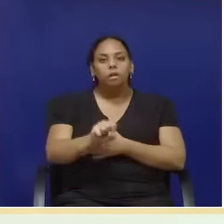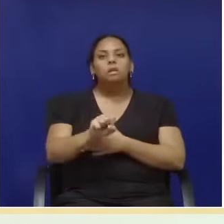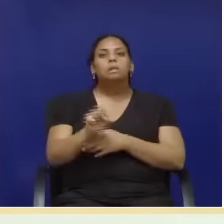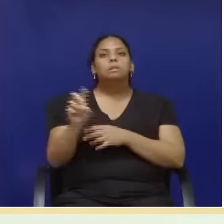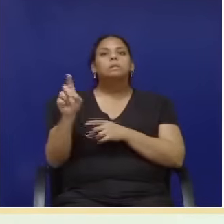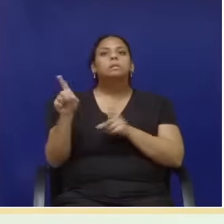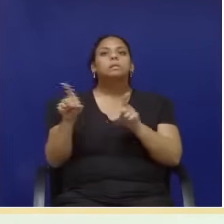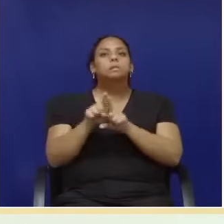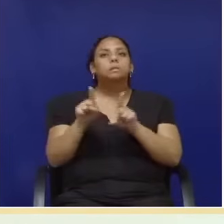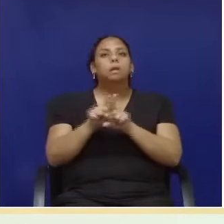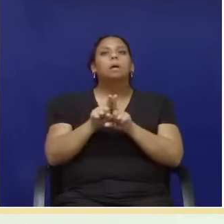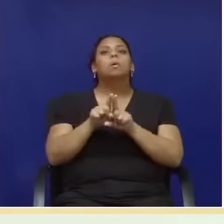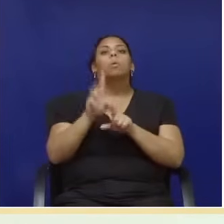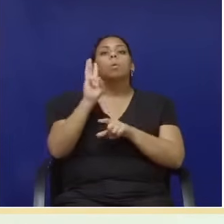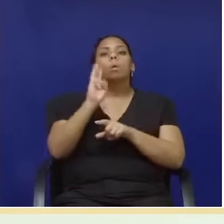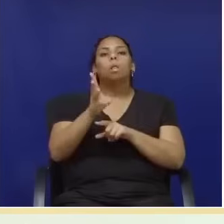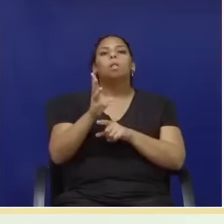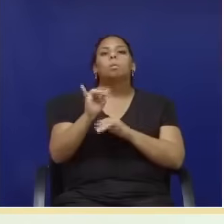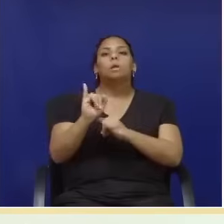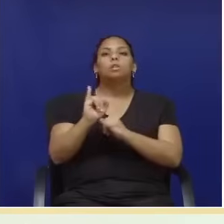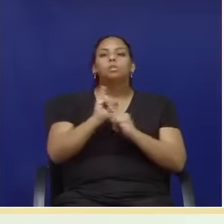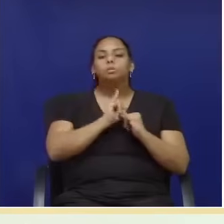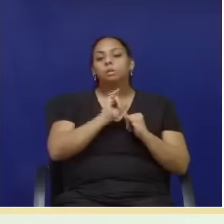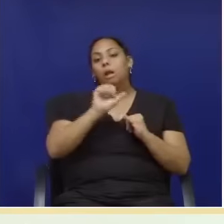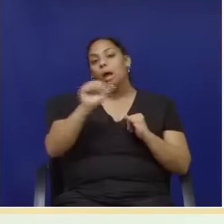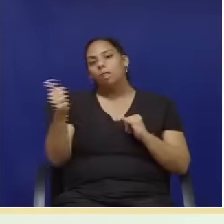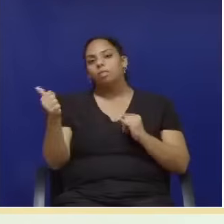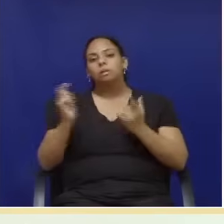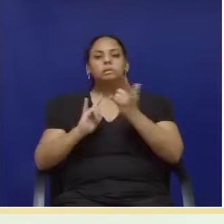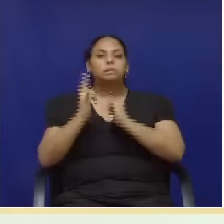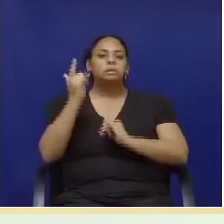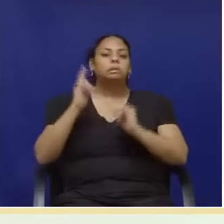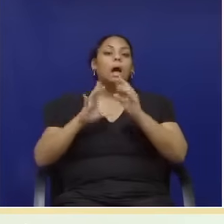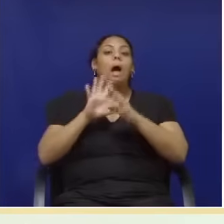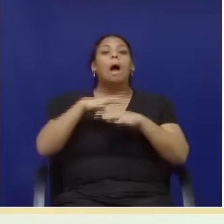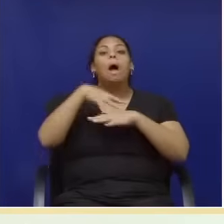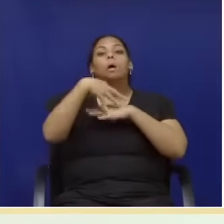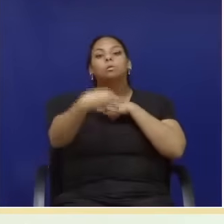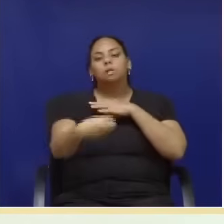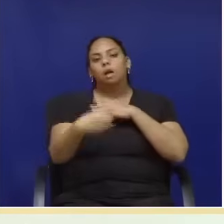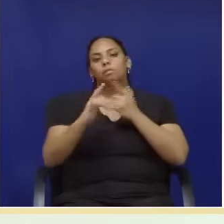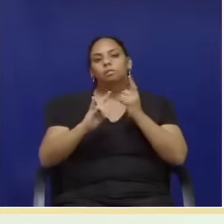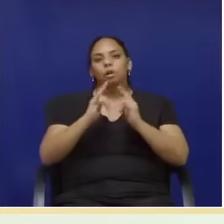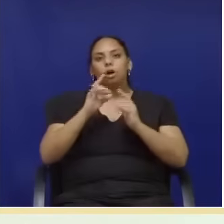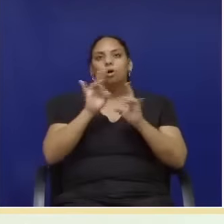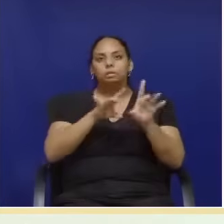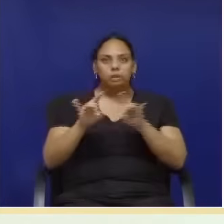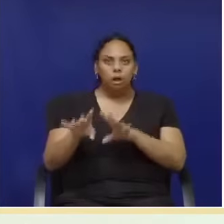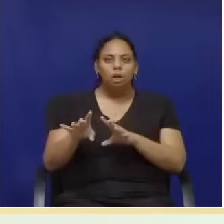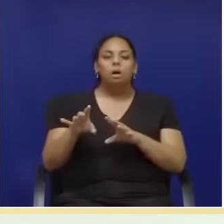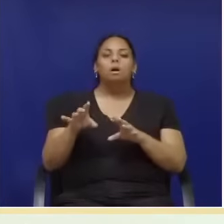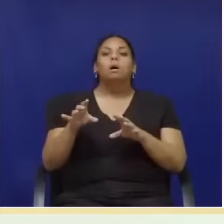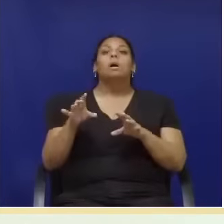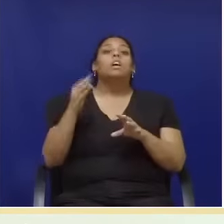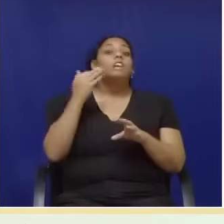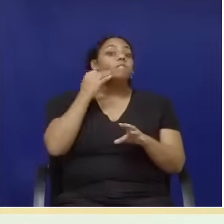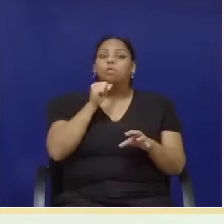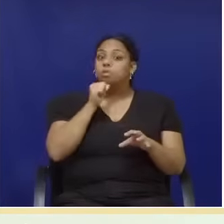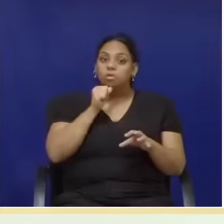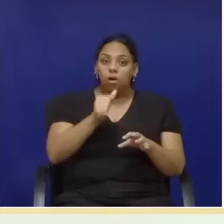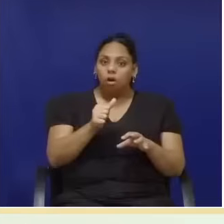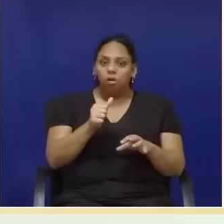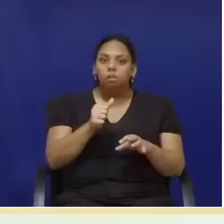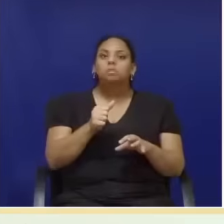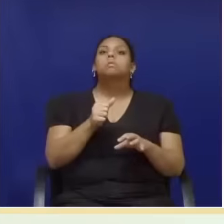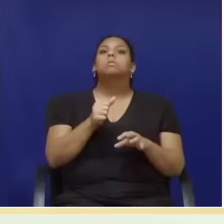initiative will be introduced in other cities outside Australia. If not, why not? If so, what are